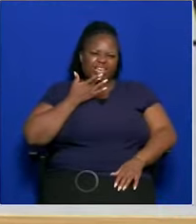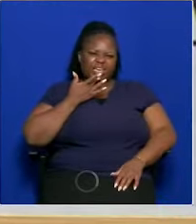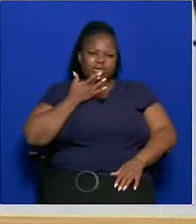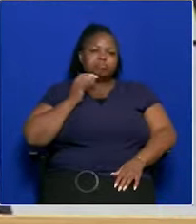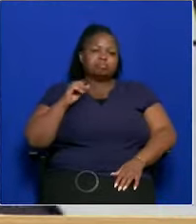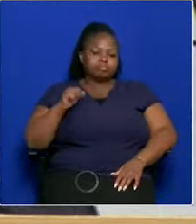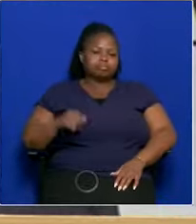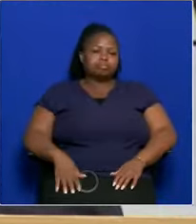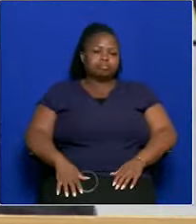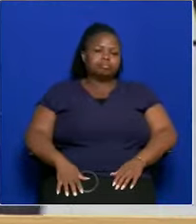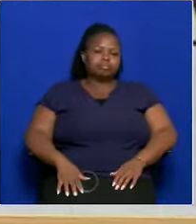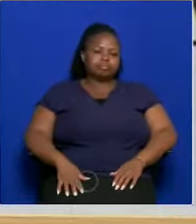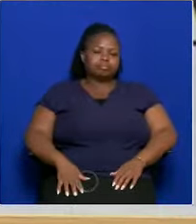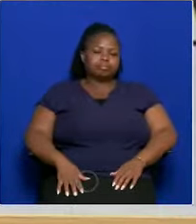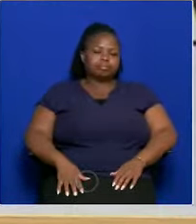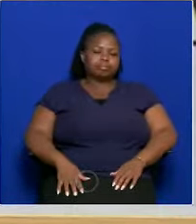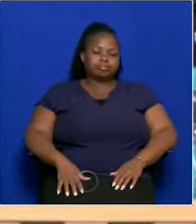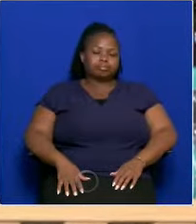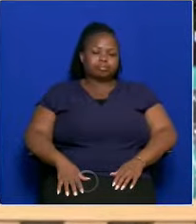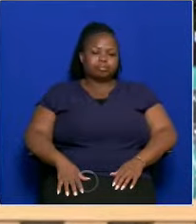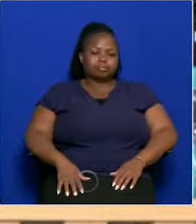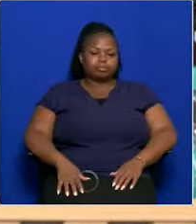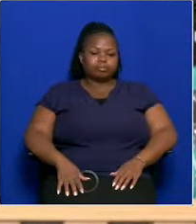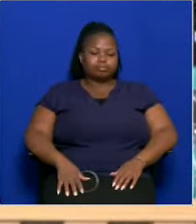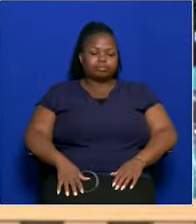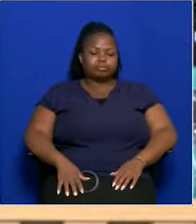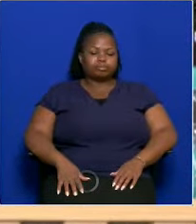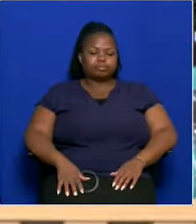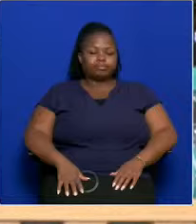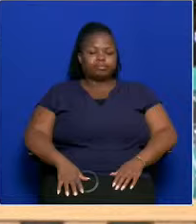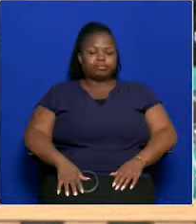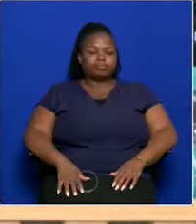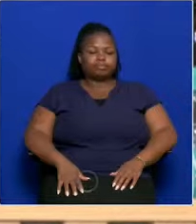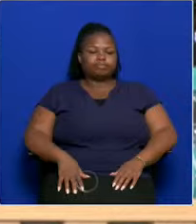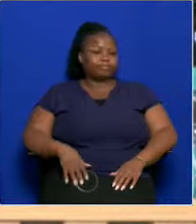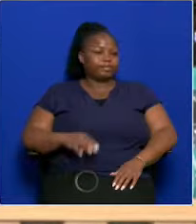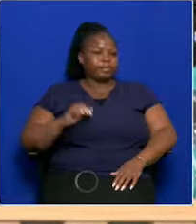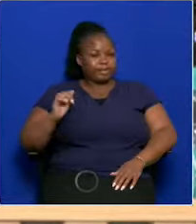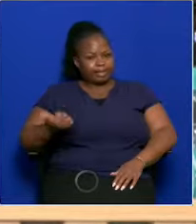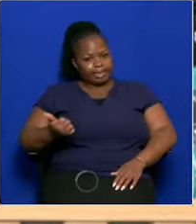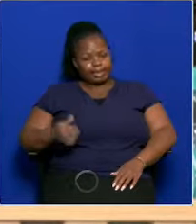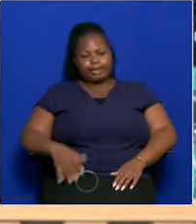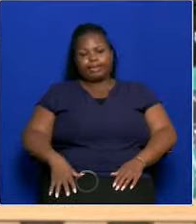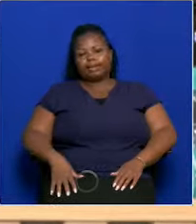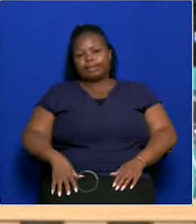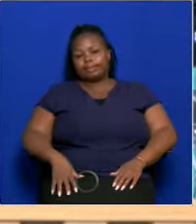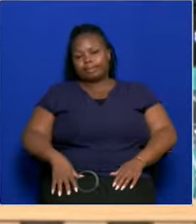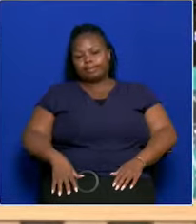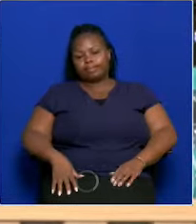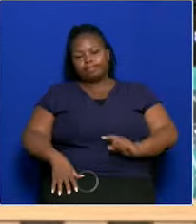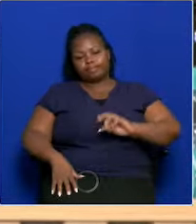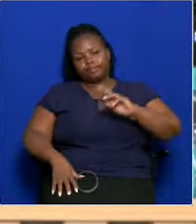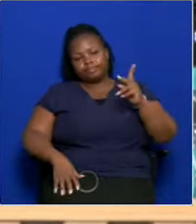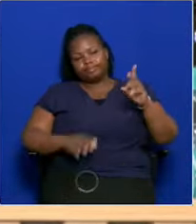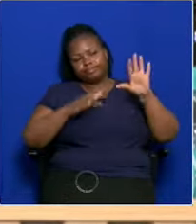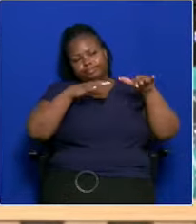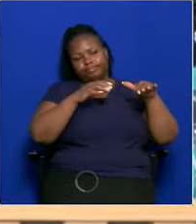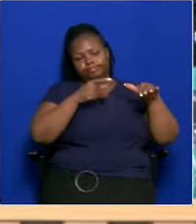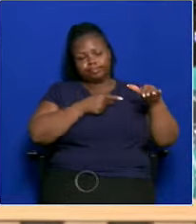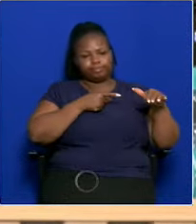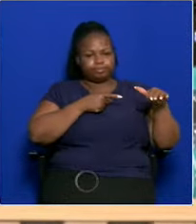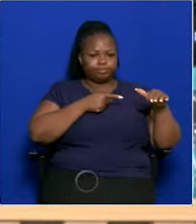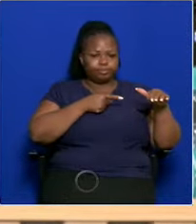right. It's work-related. And then let's go to a different category of instructions